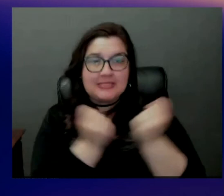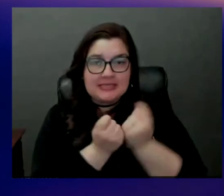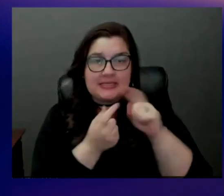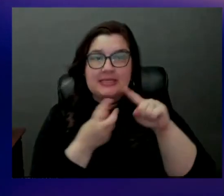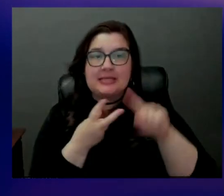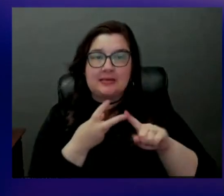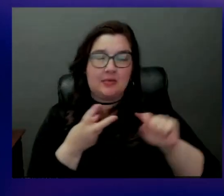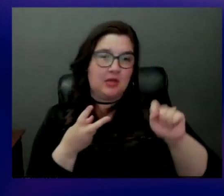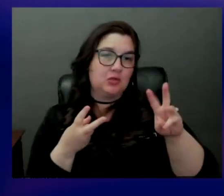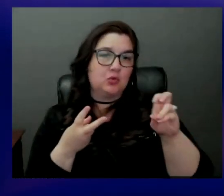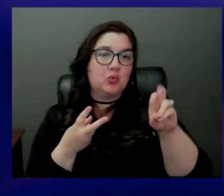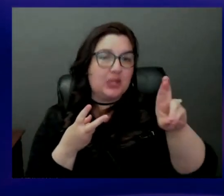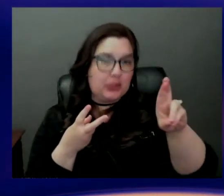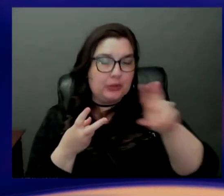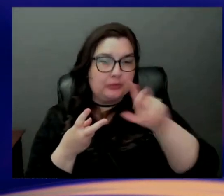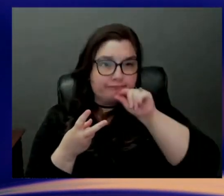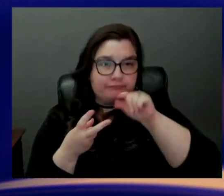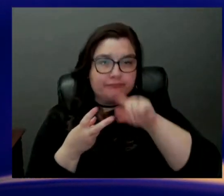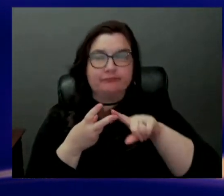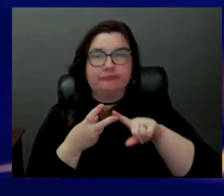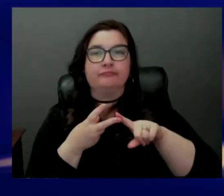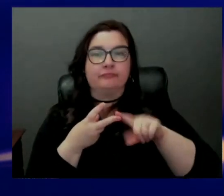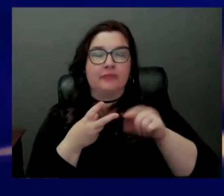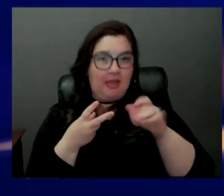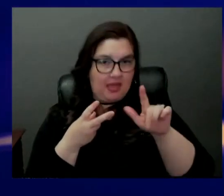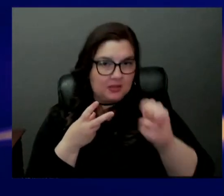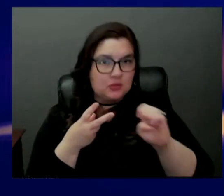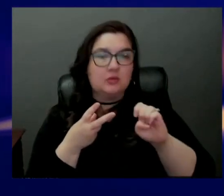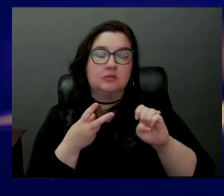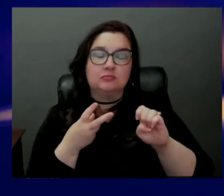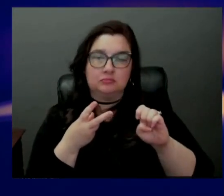Twitter, AWS support Twitter handle. And if you